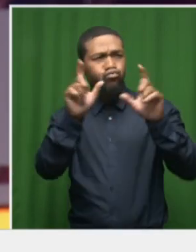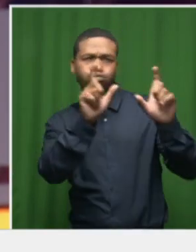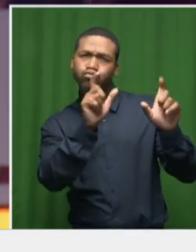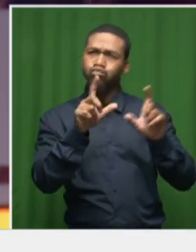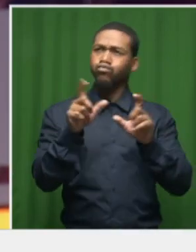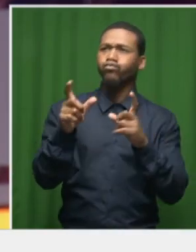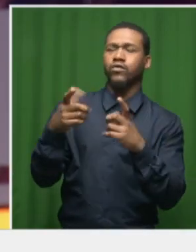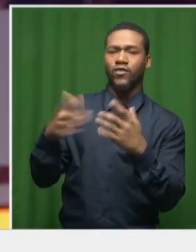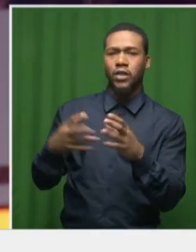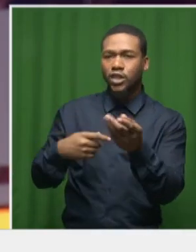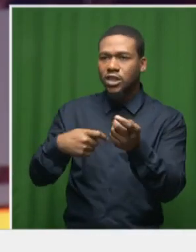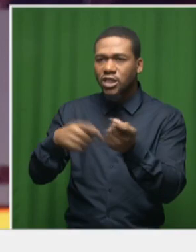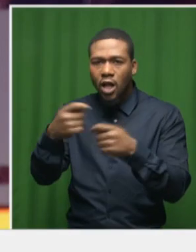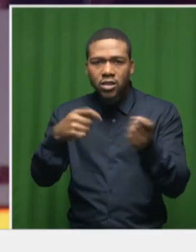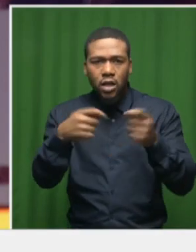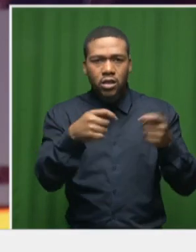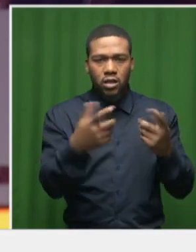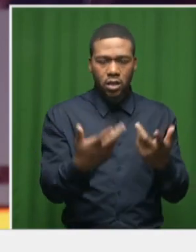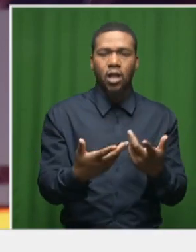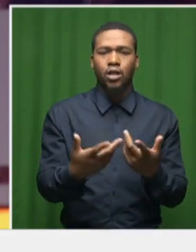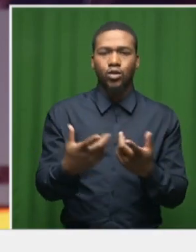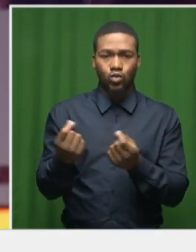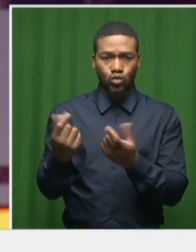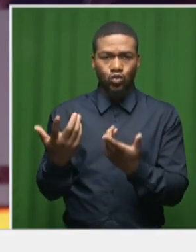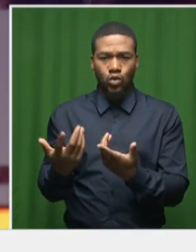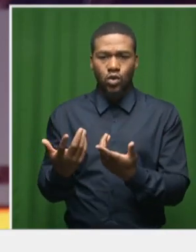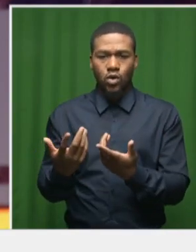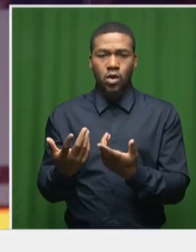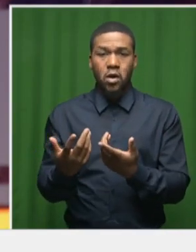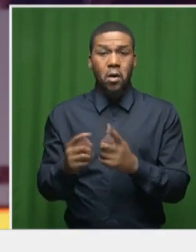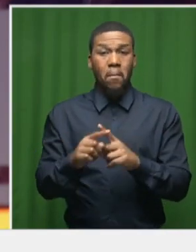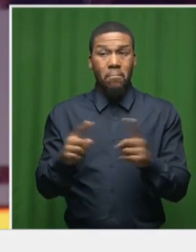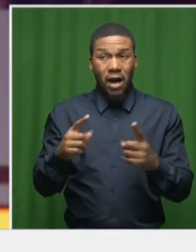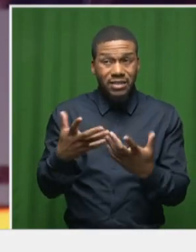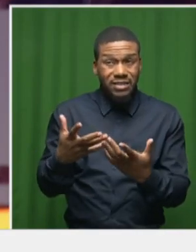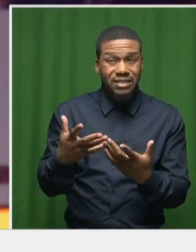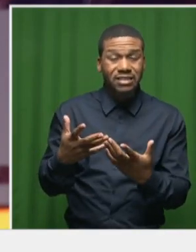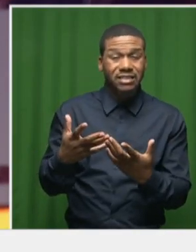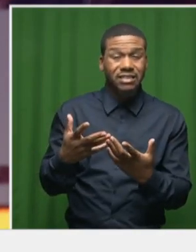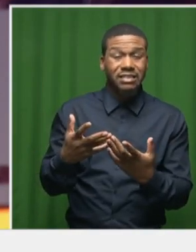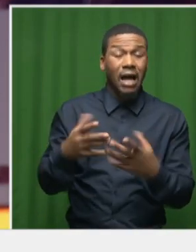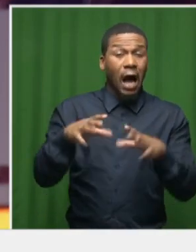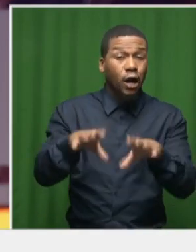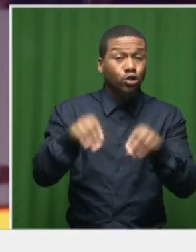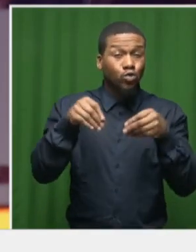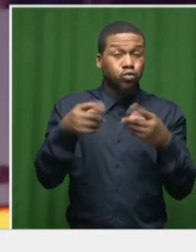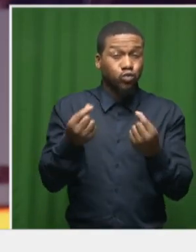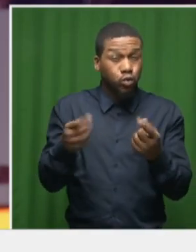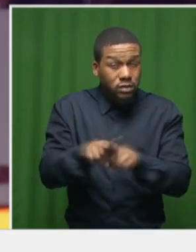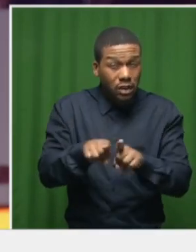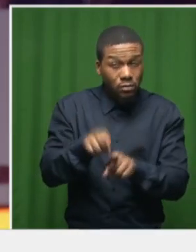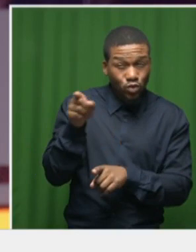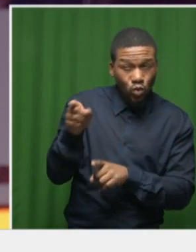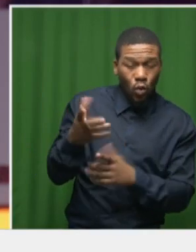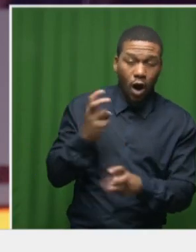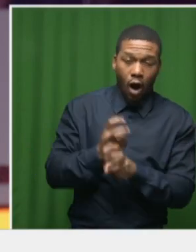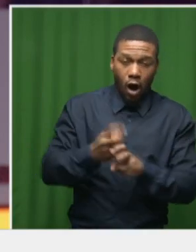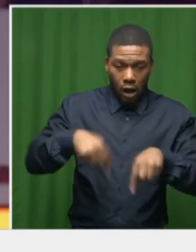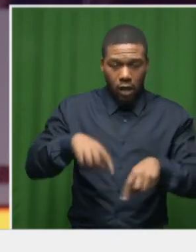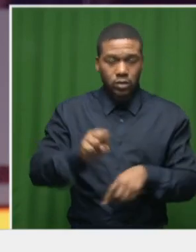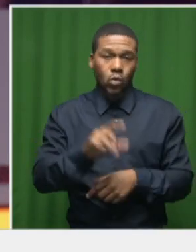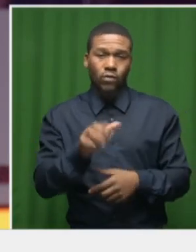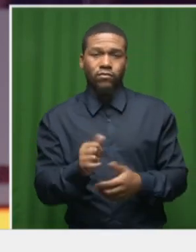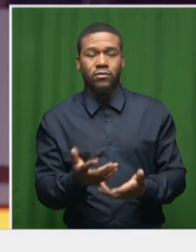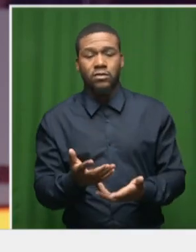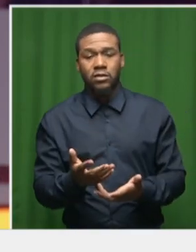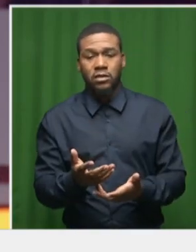I would say because of the kind of economic imperative, it hasn't been as adopted as readily, perhaps, as possible. And also